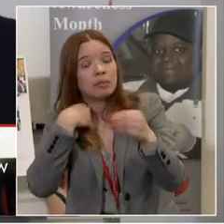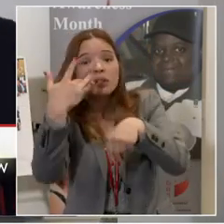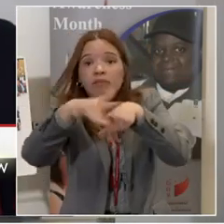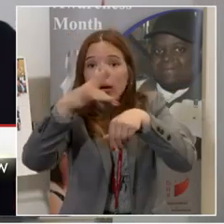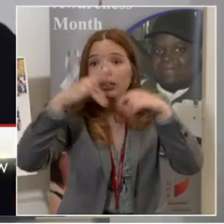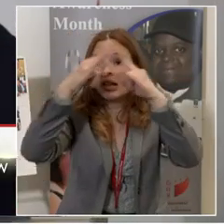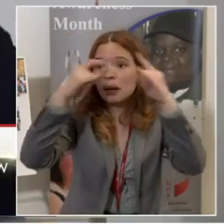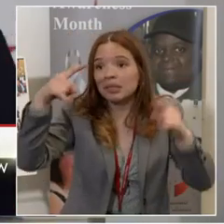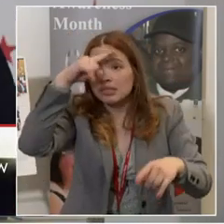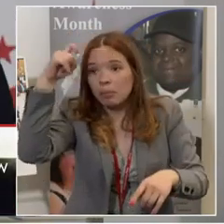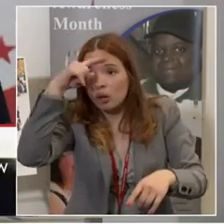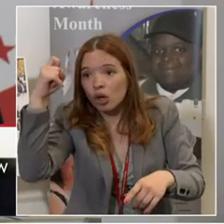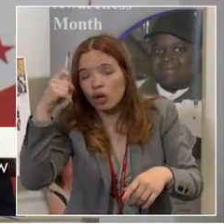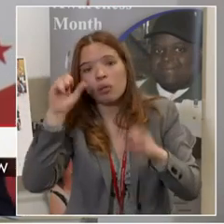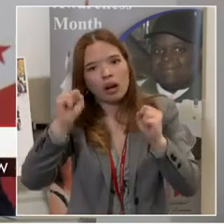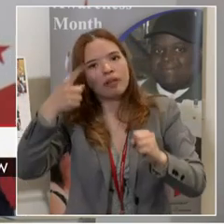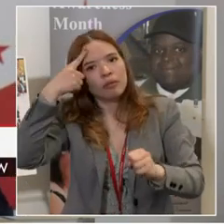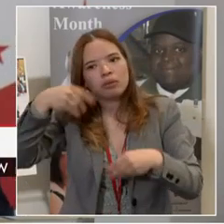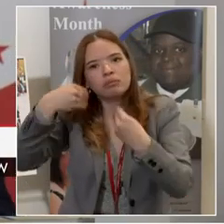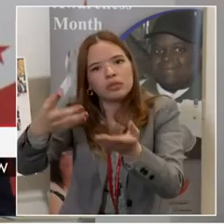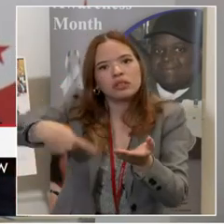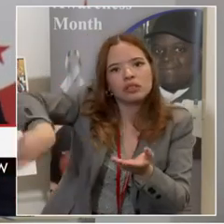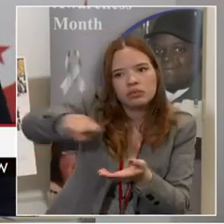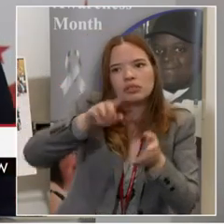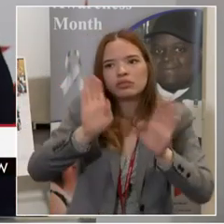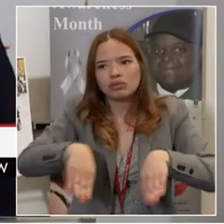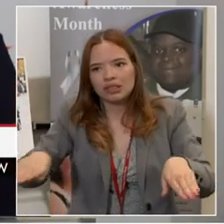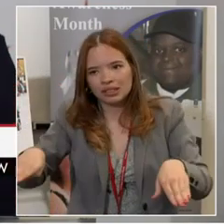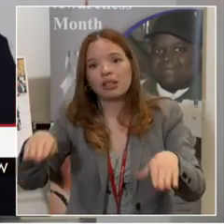with special needs, and over